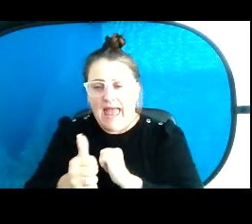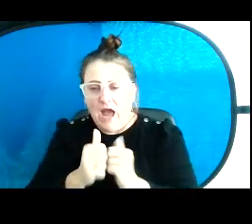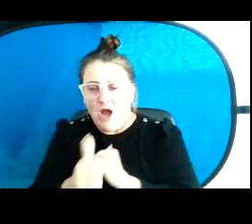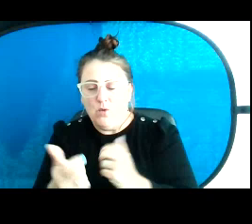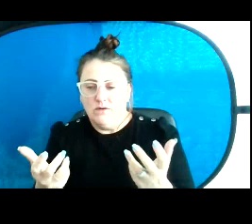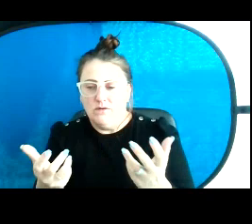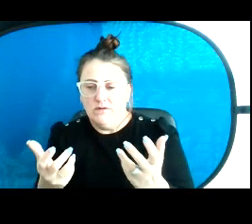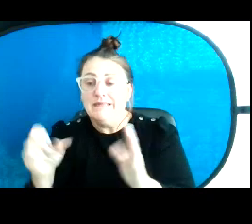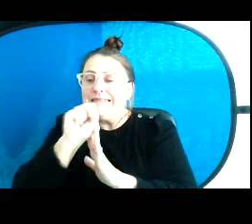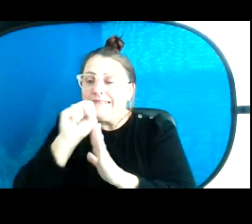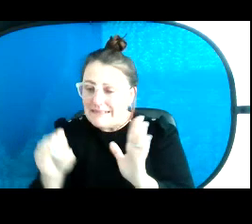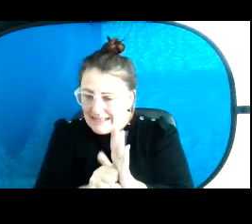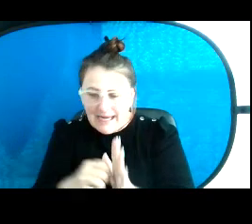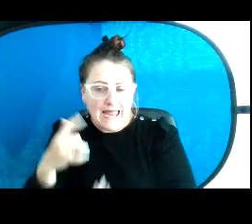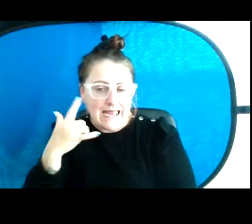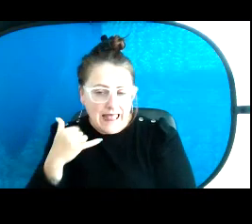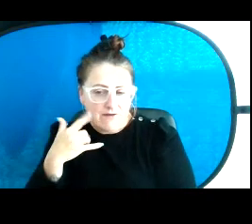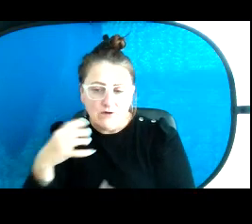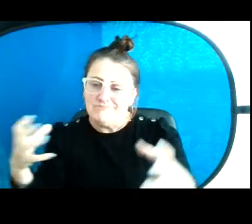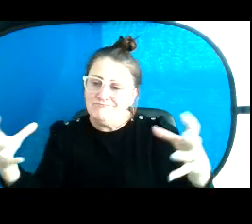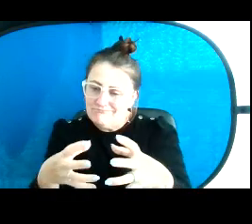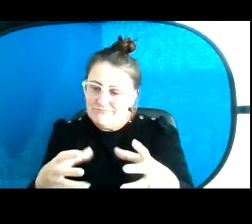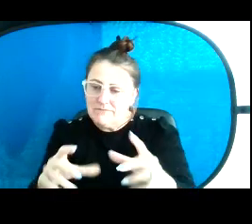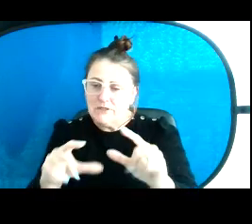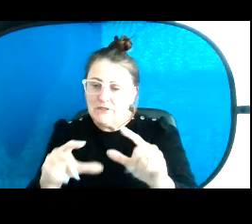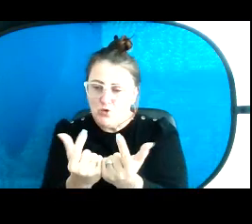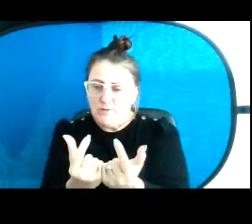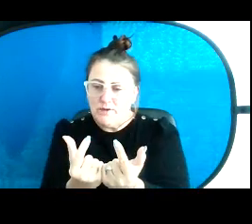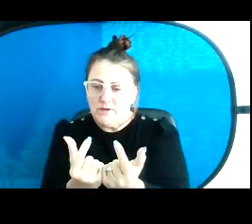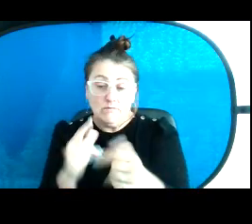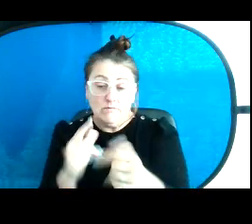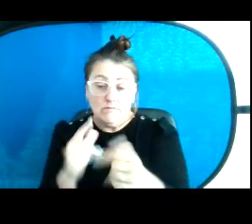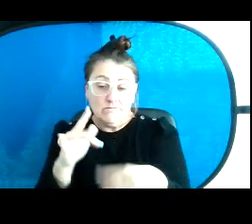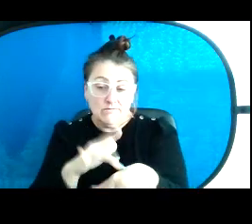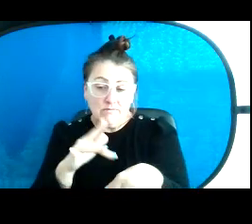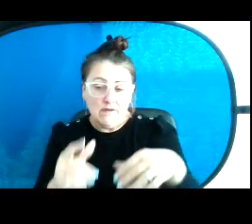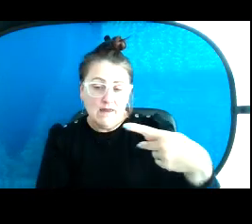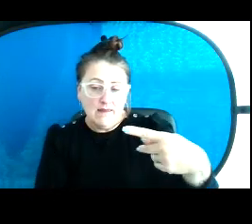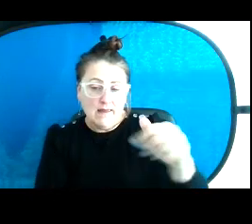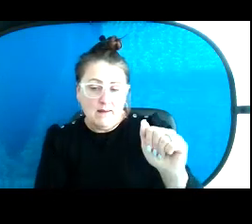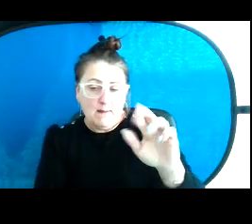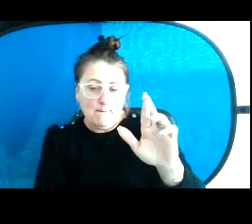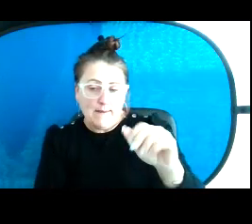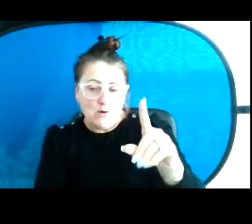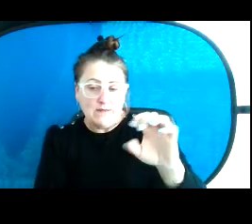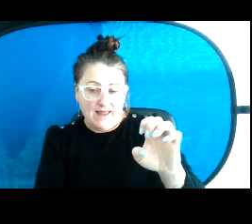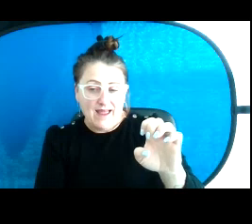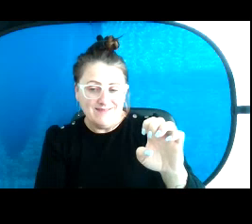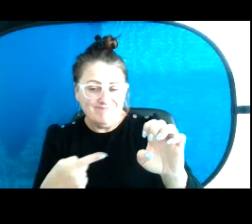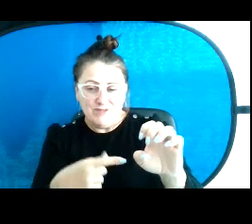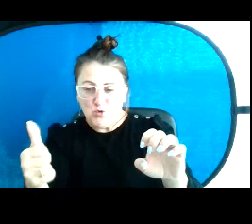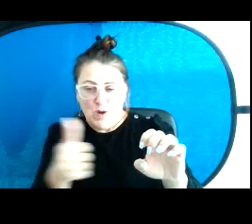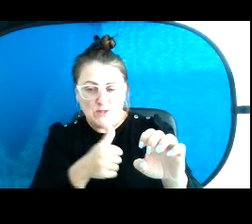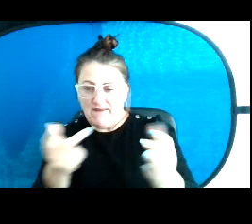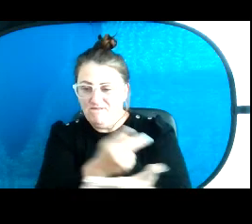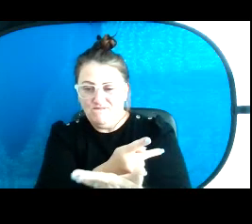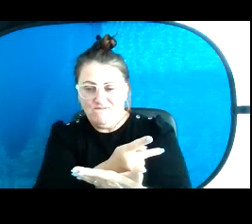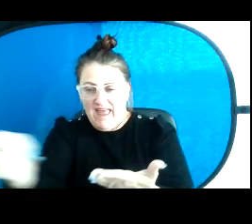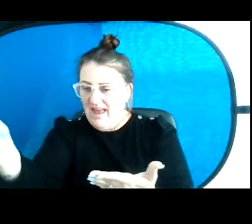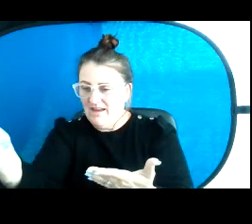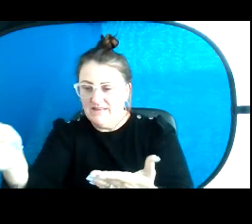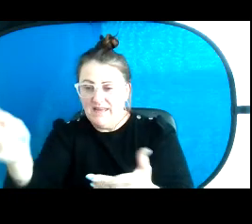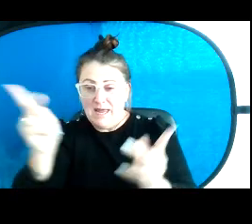a state? How do we fix this as a group? When we were in Paradise and we saw what happened when transportation failed, because people had